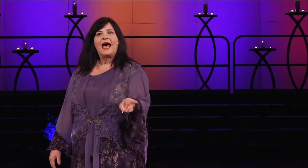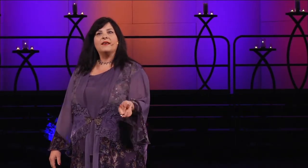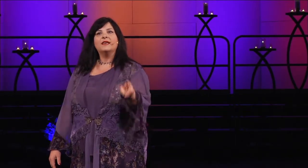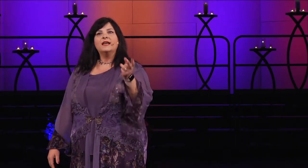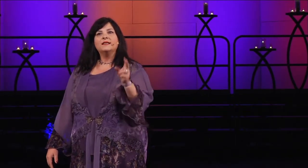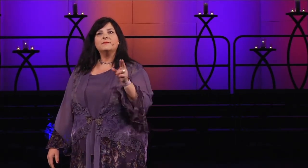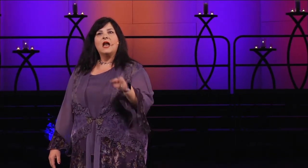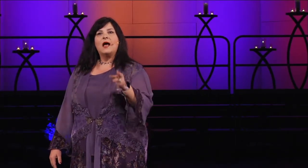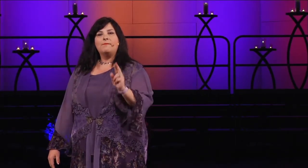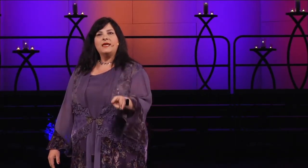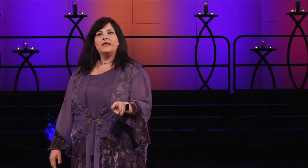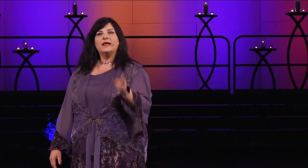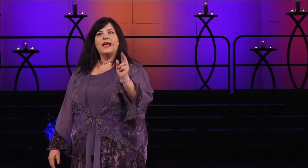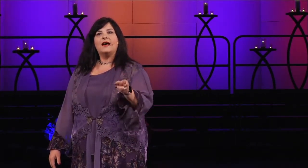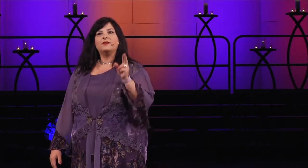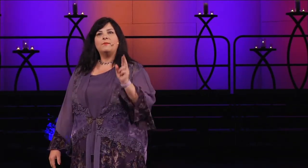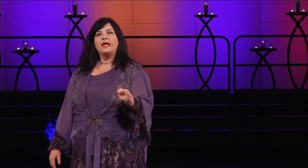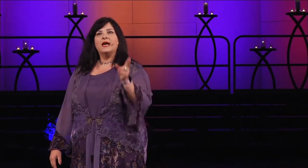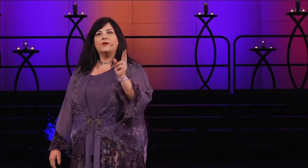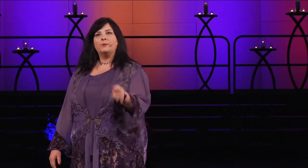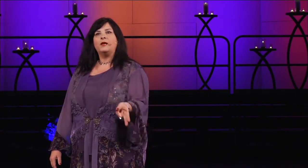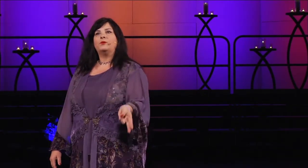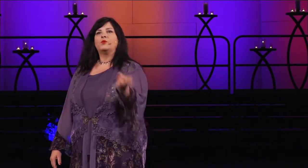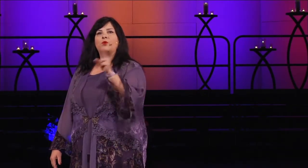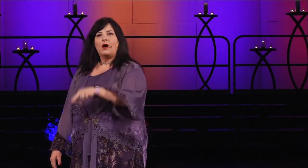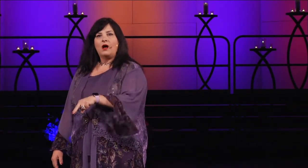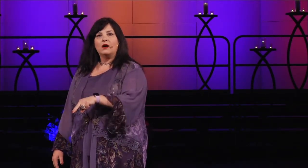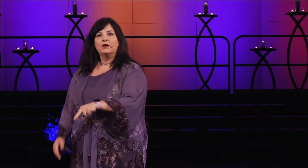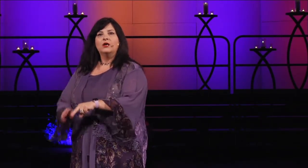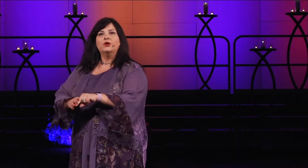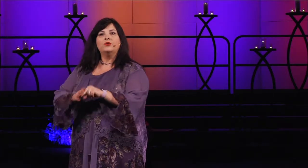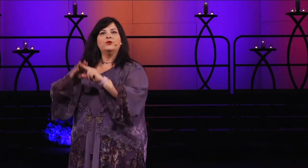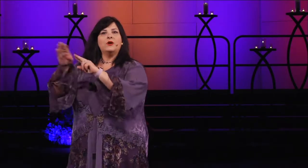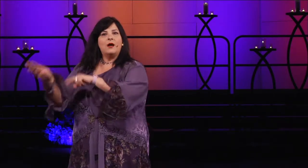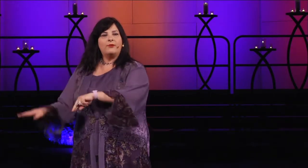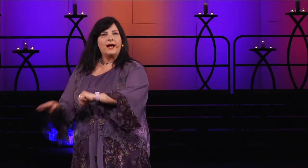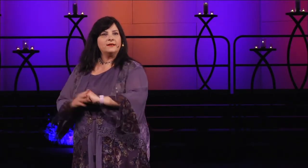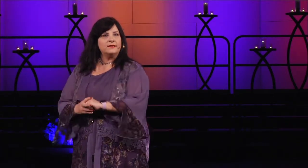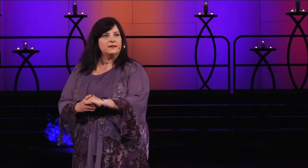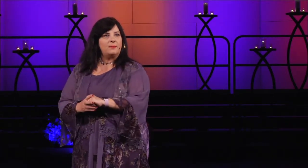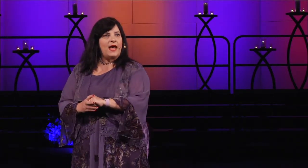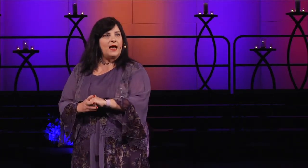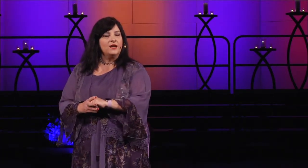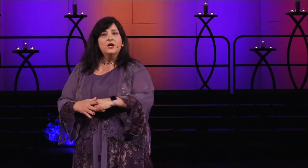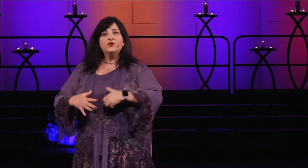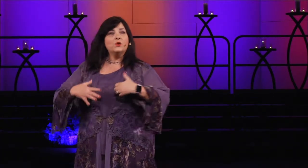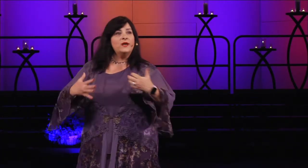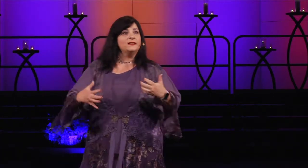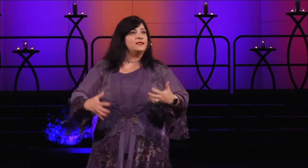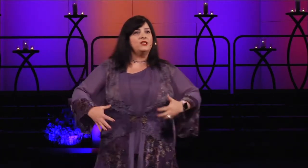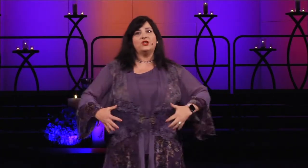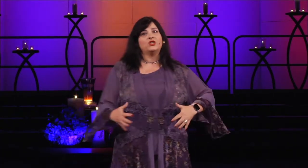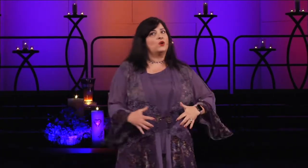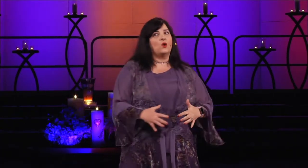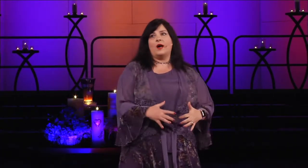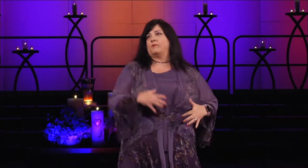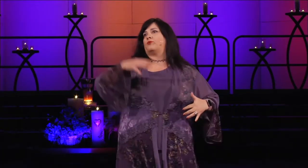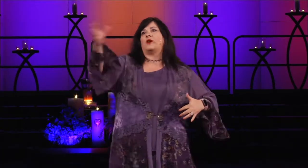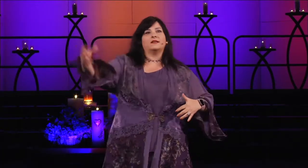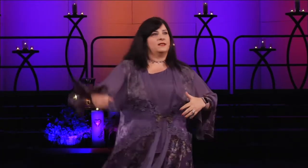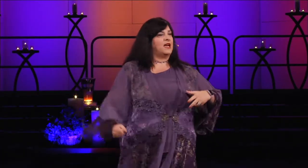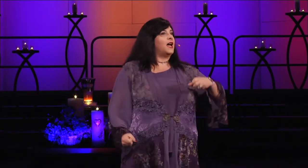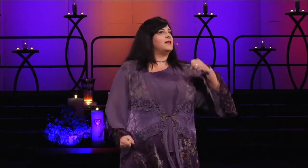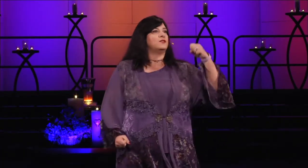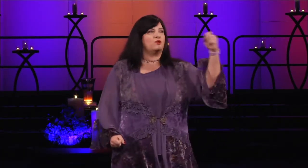one path does not mean that I have to make other people wrong who do not practice this path. So we as a teaching don't go